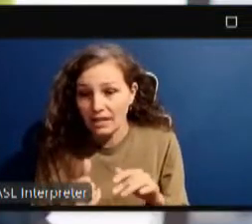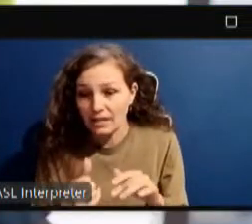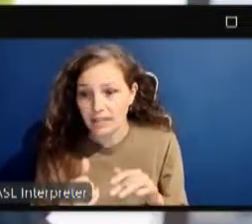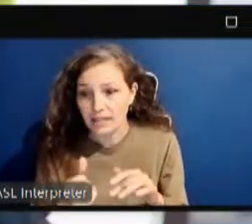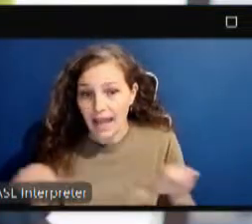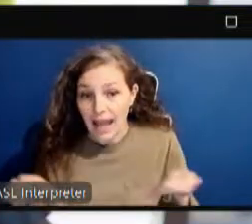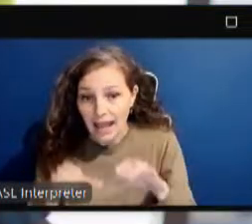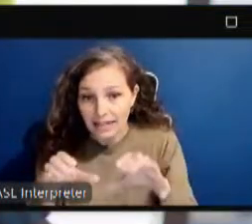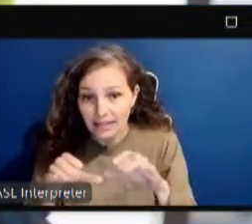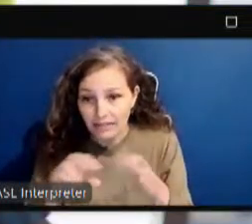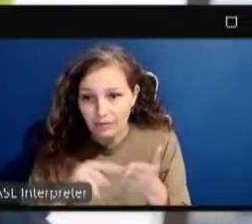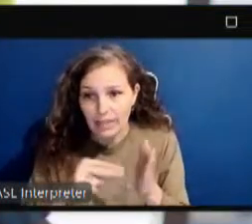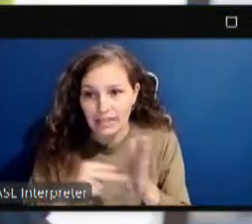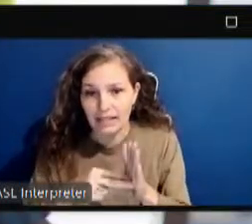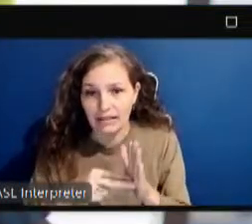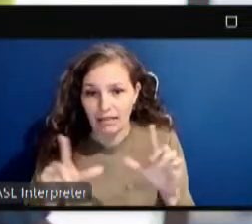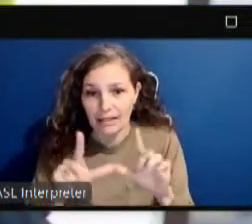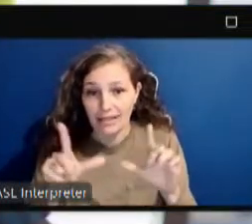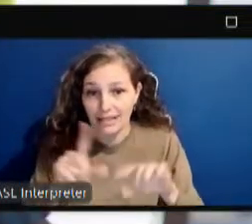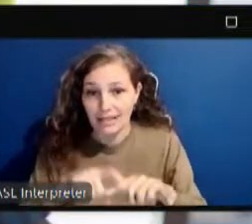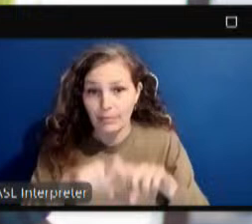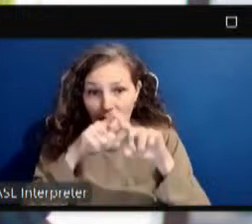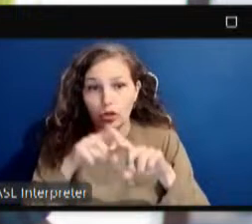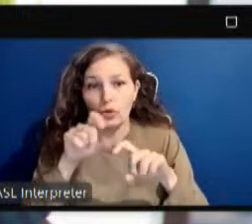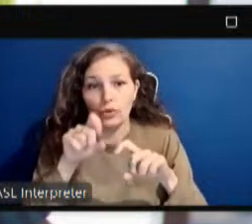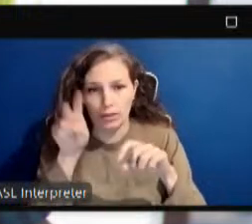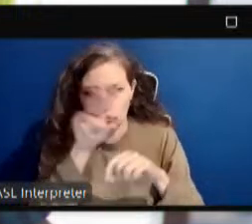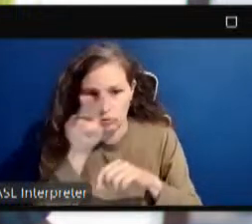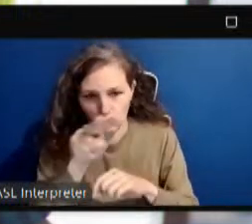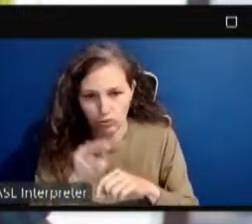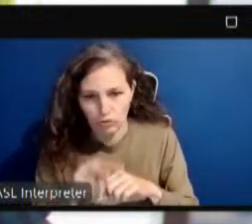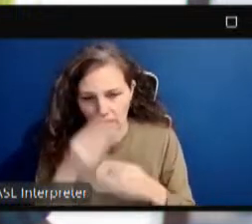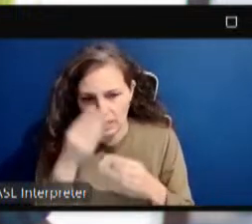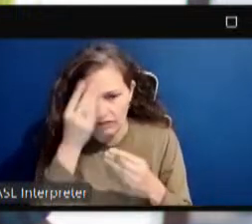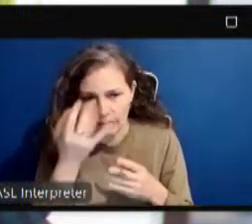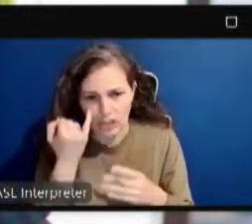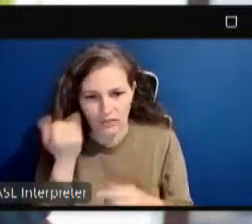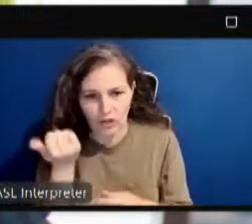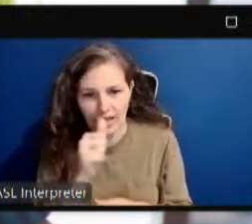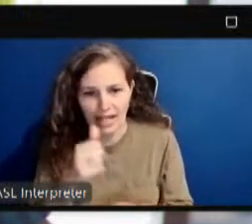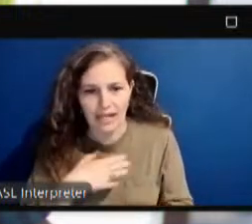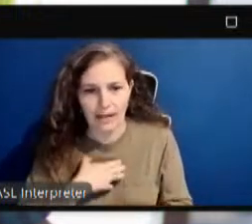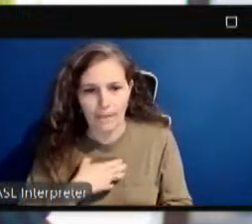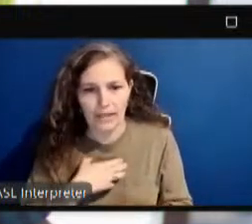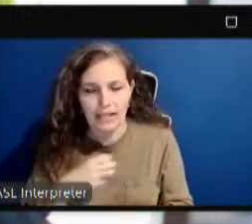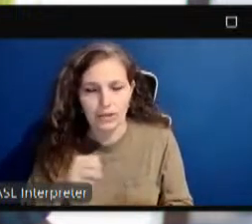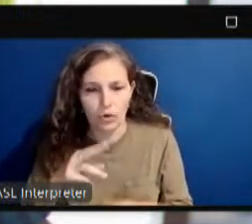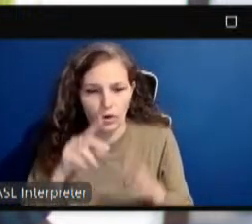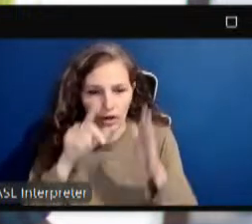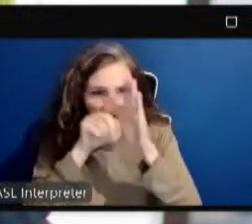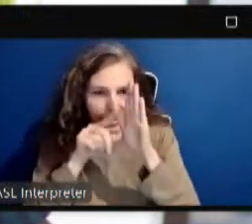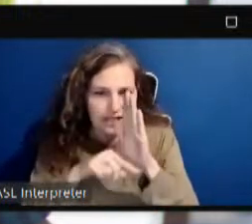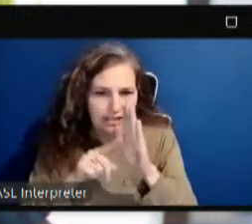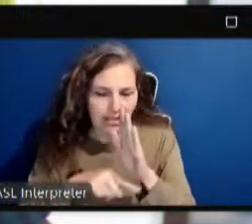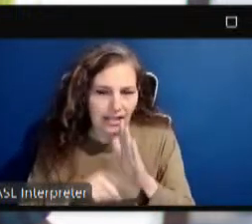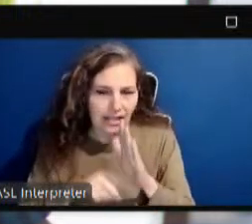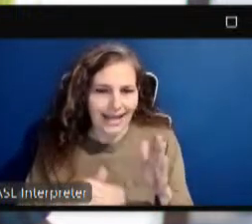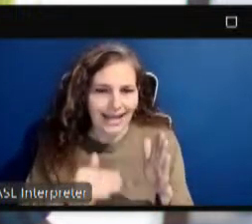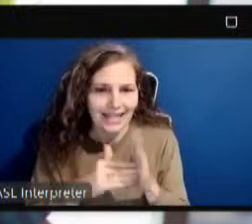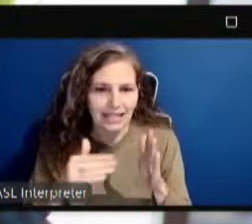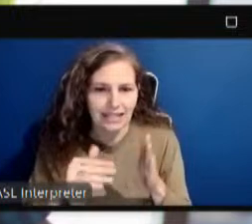suspended. And also you can see information about whether or not there are complaints or investigations on a licensed contractor.